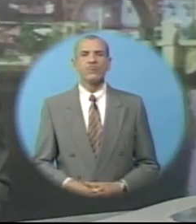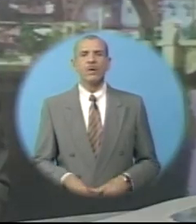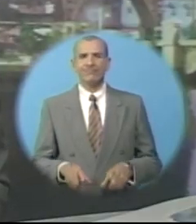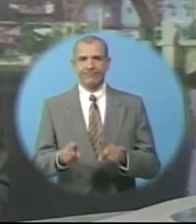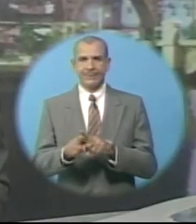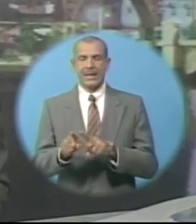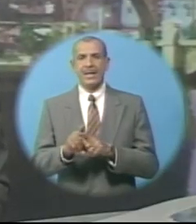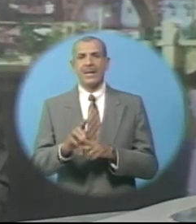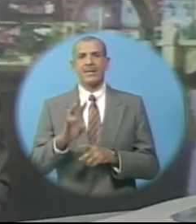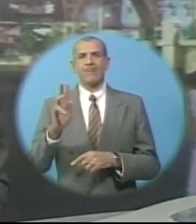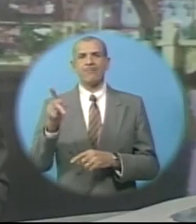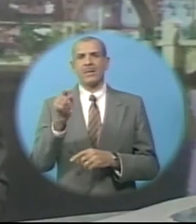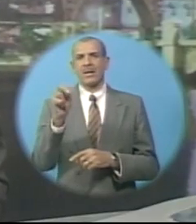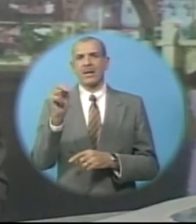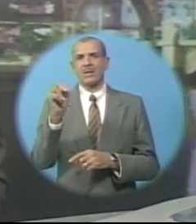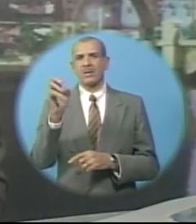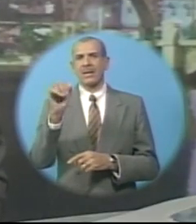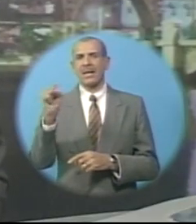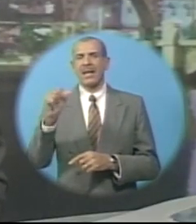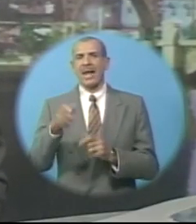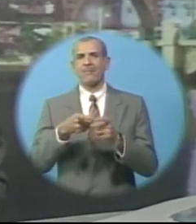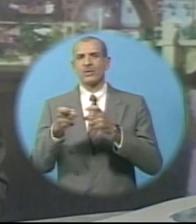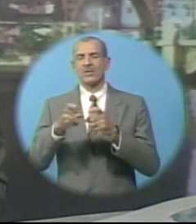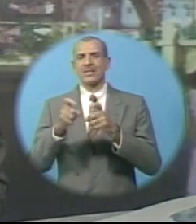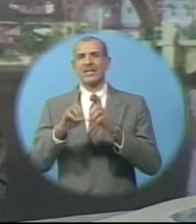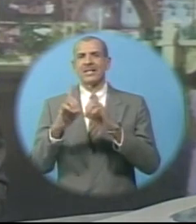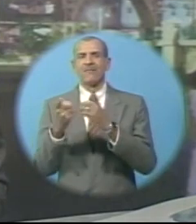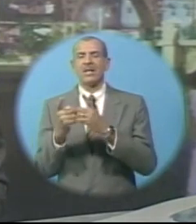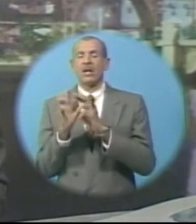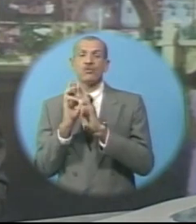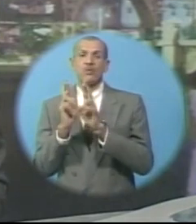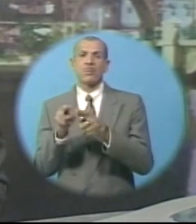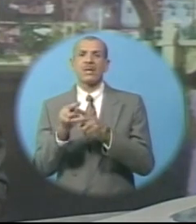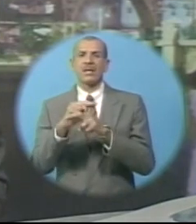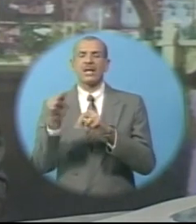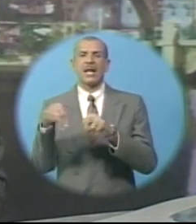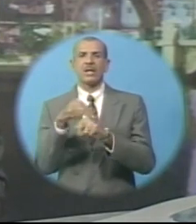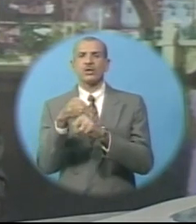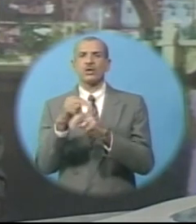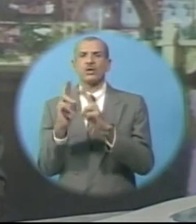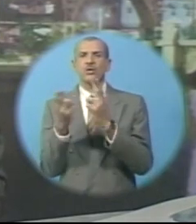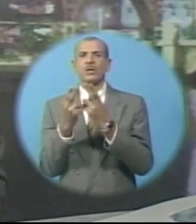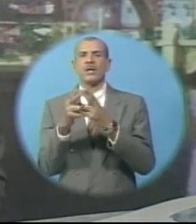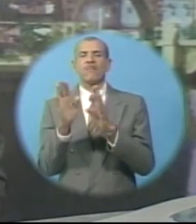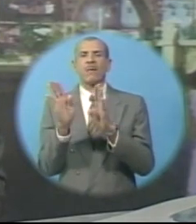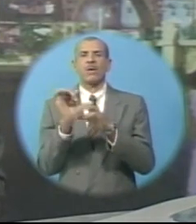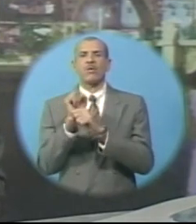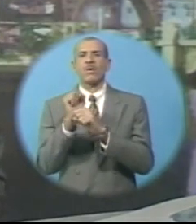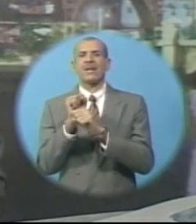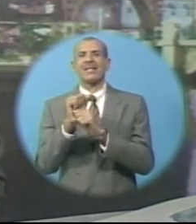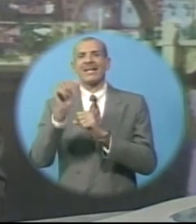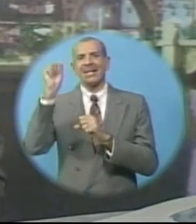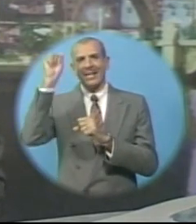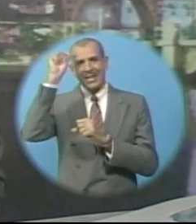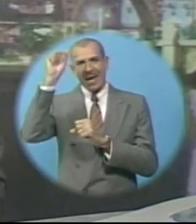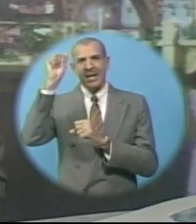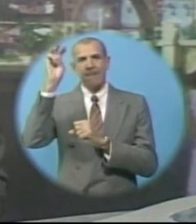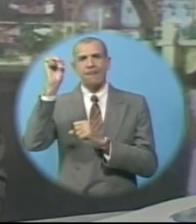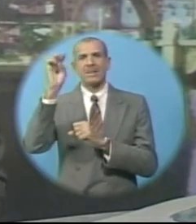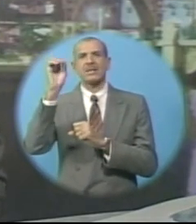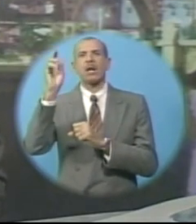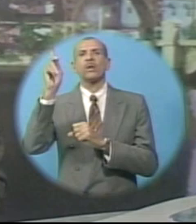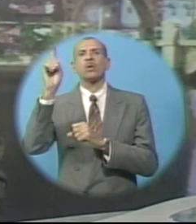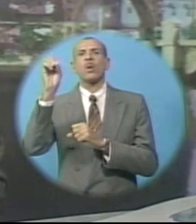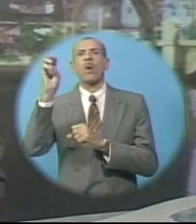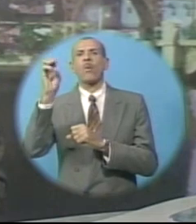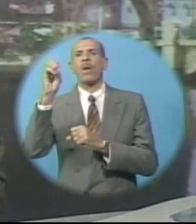Meanwhile, the Personnel Administration Division has responded to the National Union of Public Workers in the Akani McDowell affair.